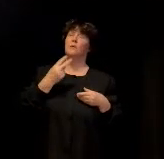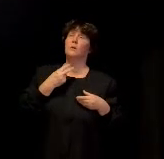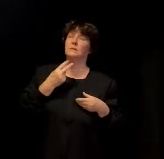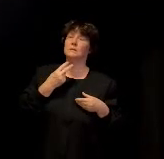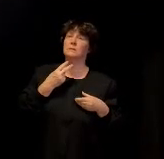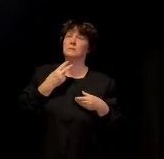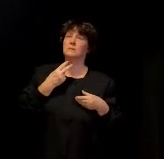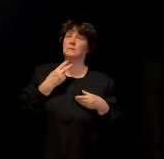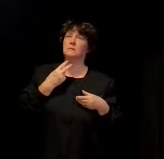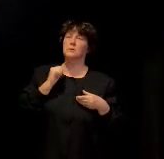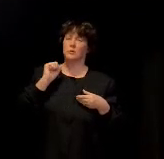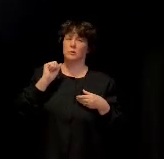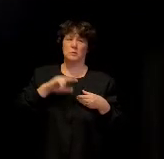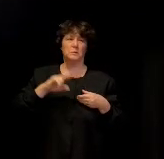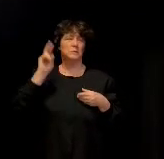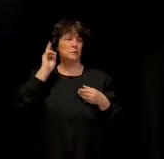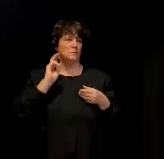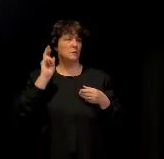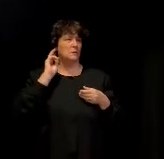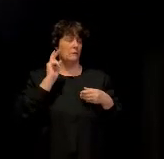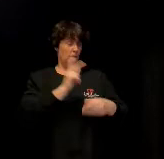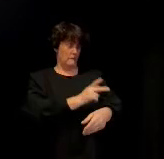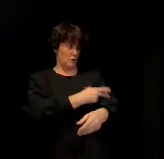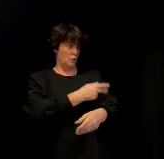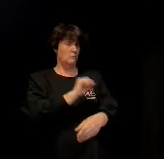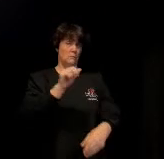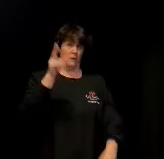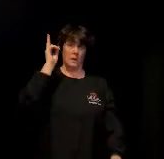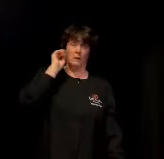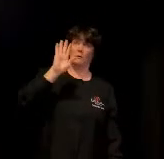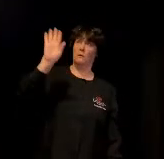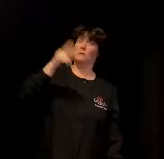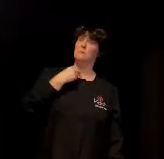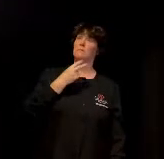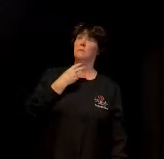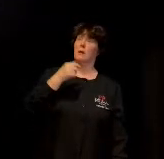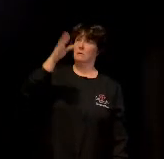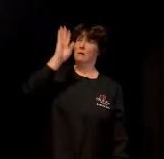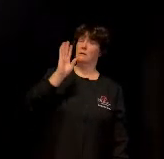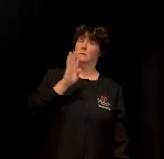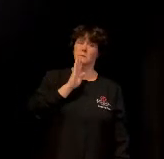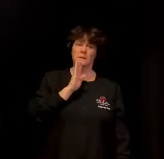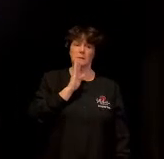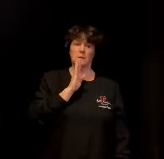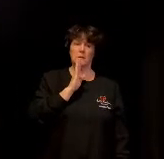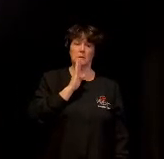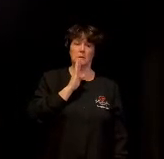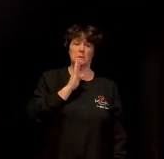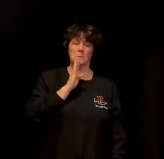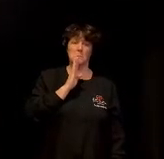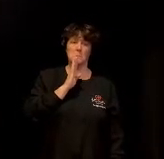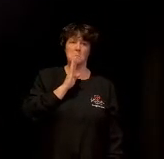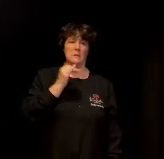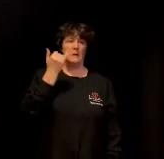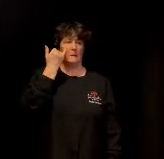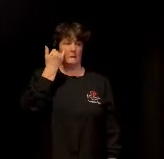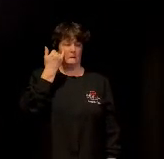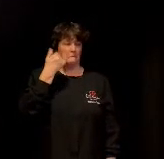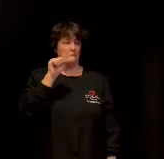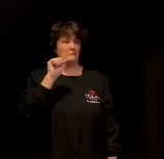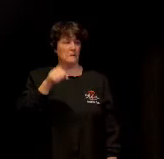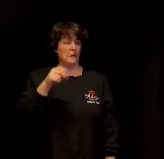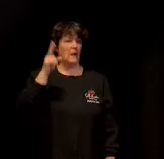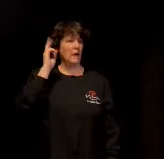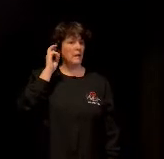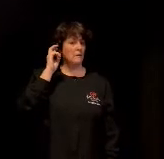His voice can be heard, the sheep hear His voice, God's speaking, it's just whether I'm hearing or not.